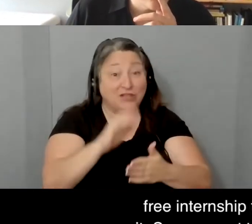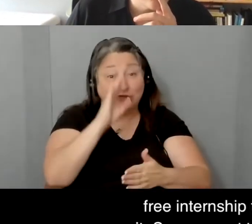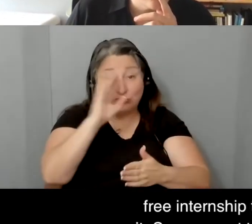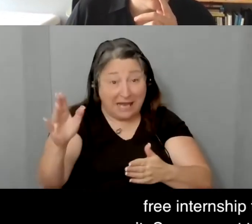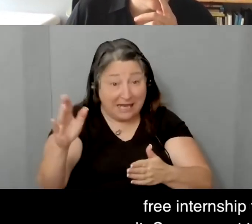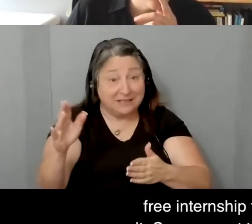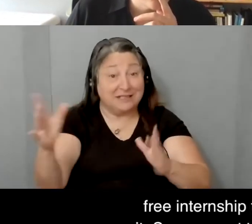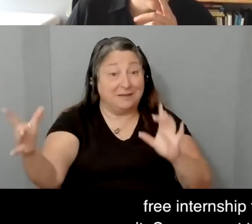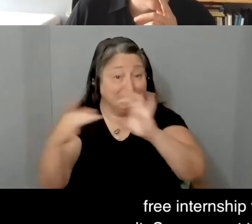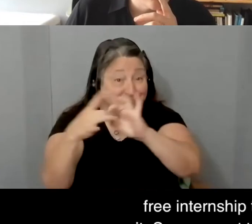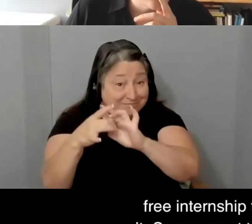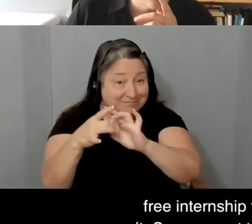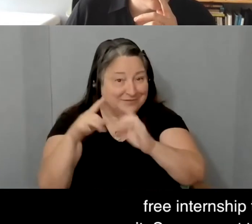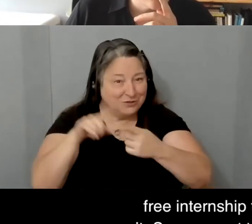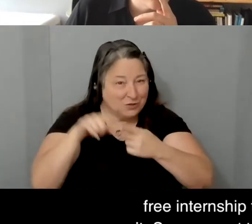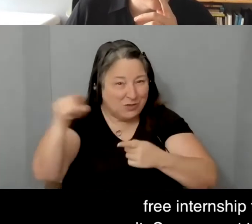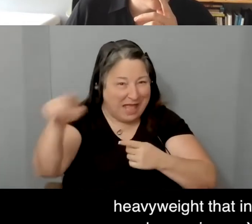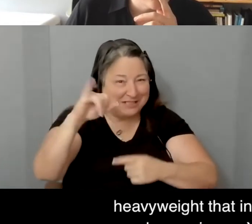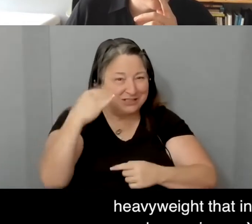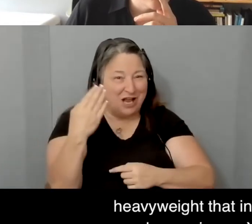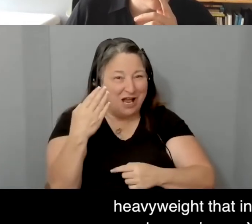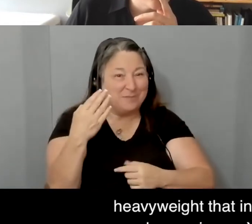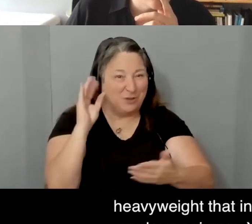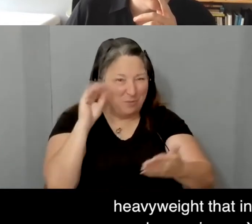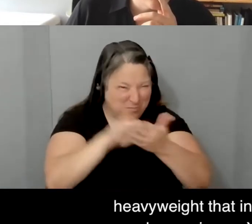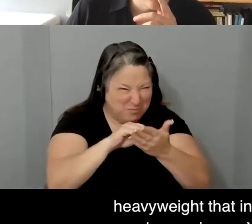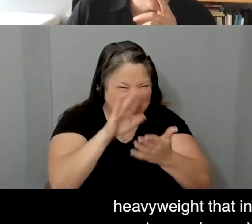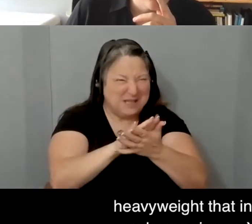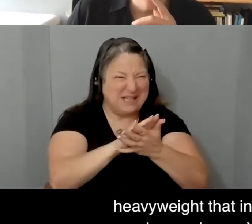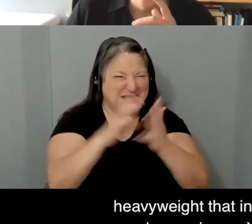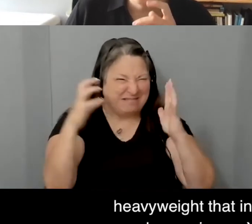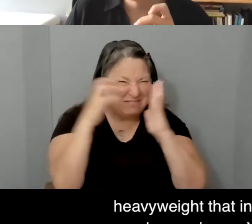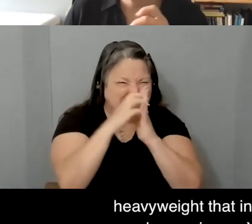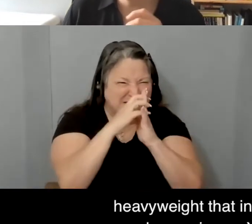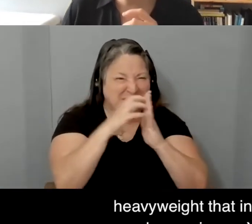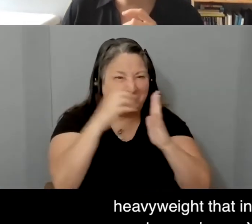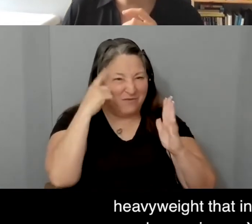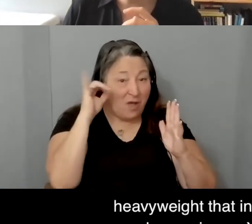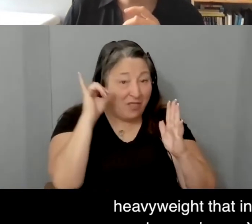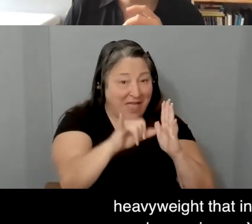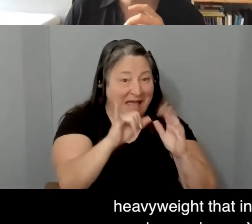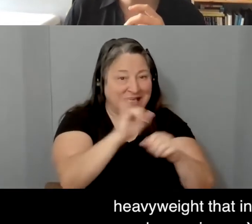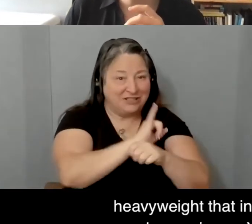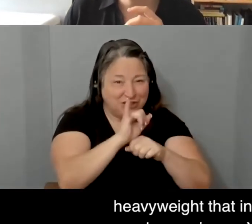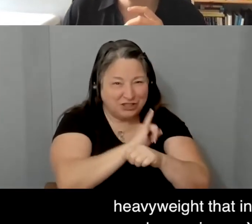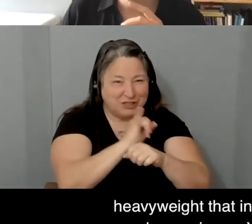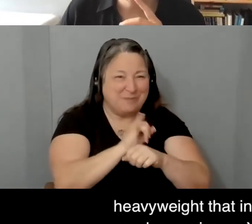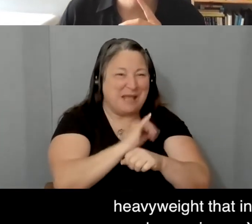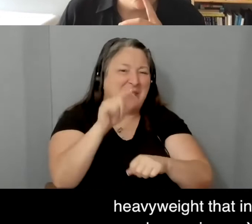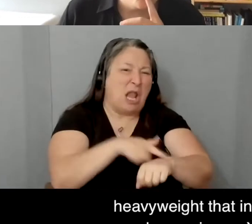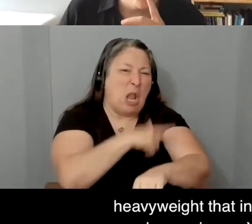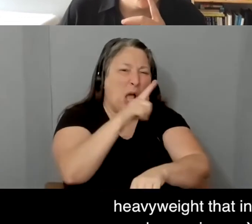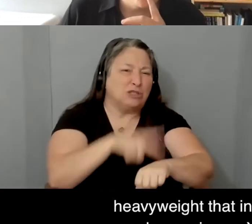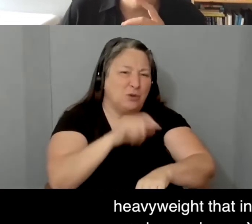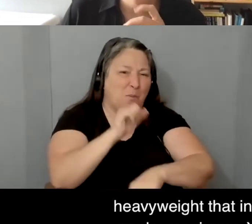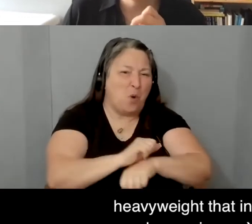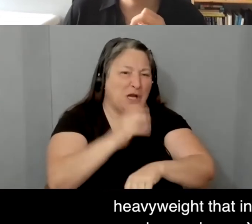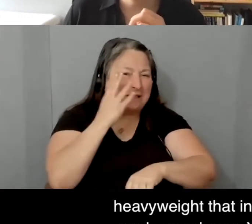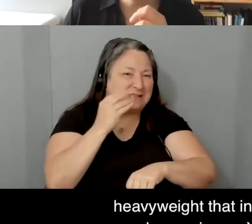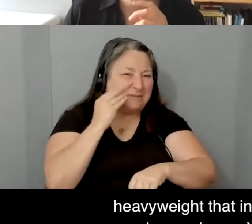relate to it. So you'd want to put more information and heavyweight that internship versus that long-term work experience. I